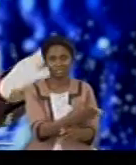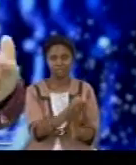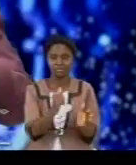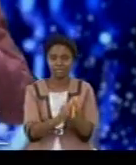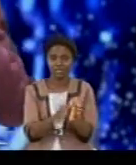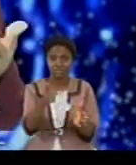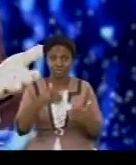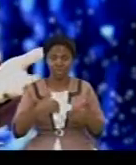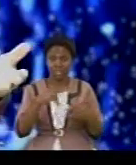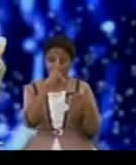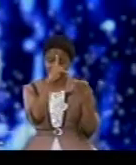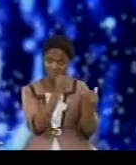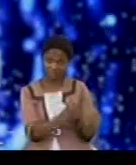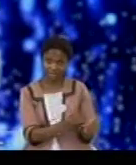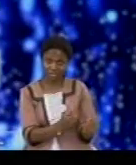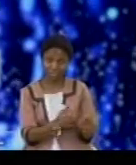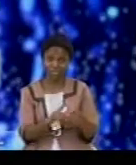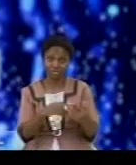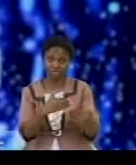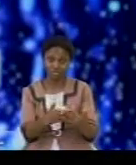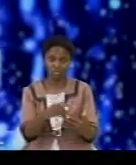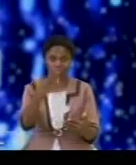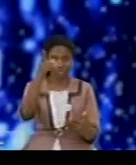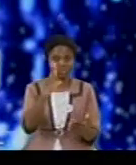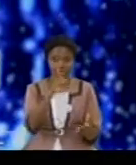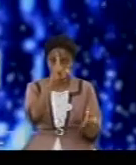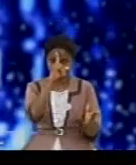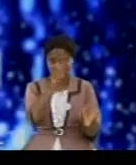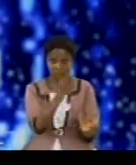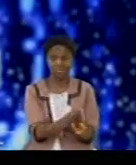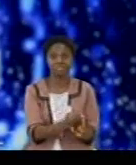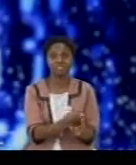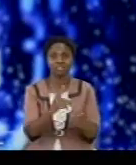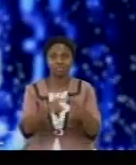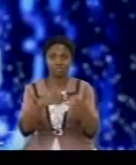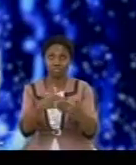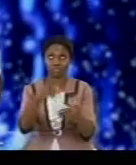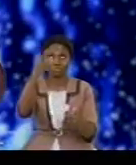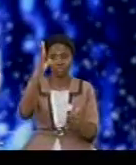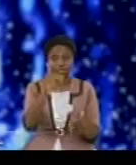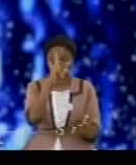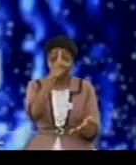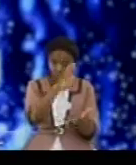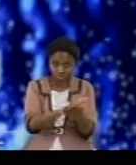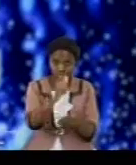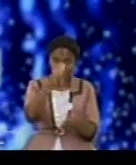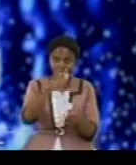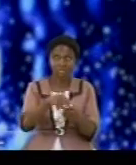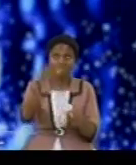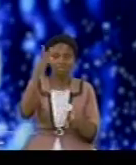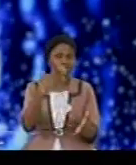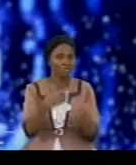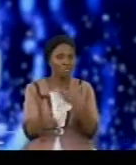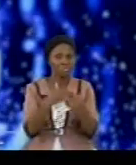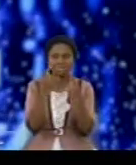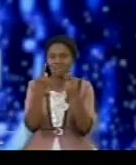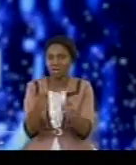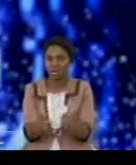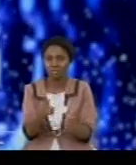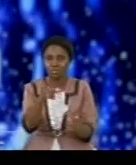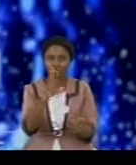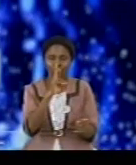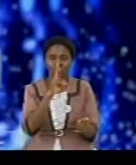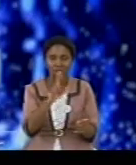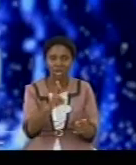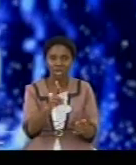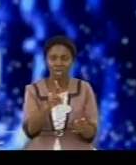God. You believe God at all times. You trust in him. And in whatever you are entrusted with, you act faithfully